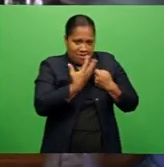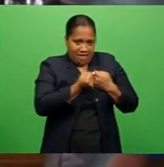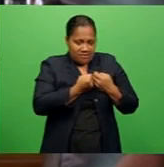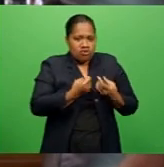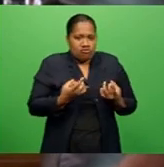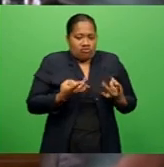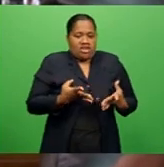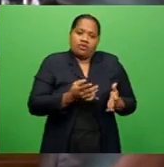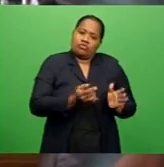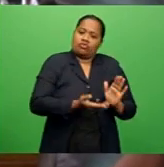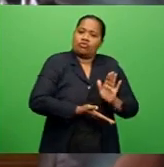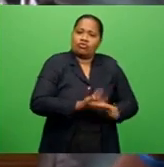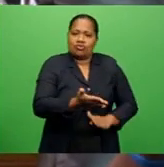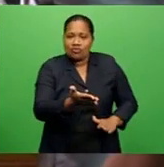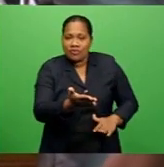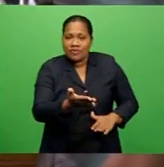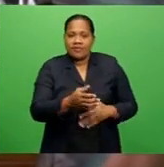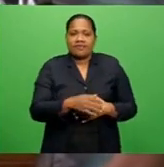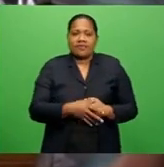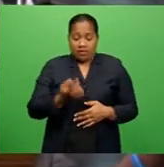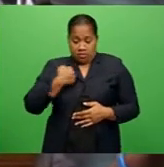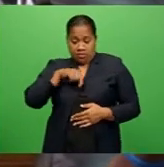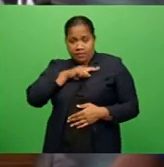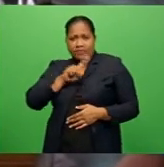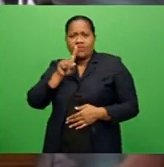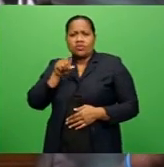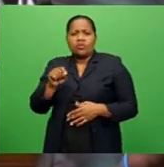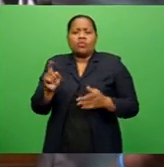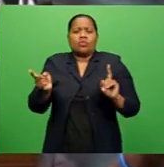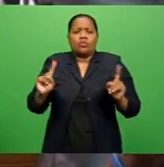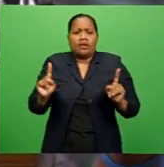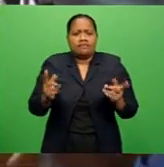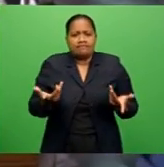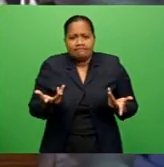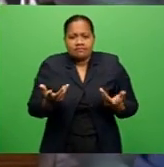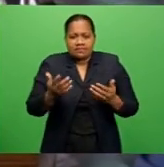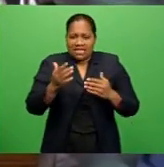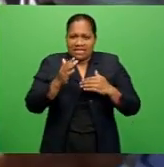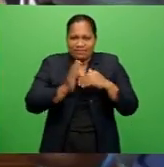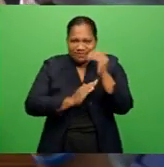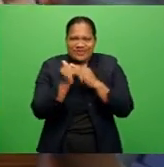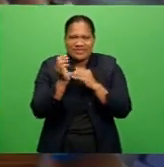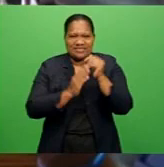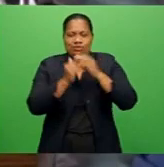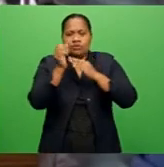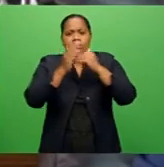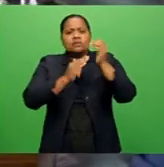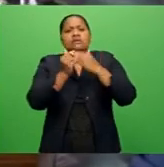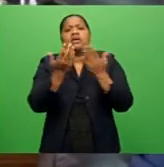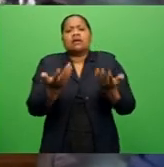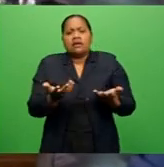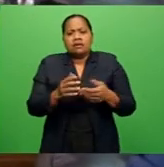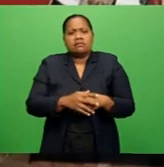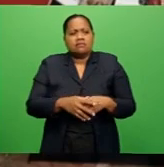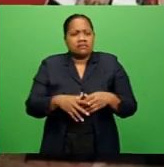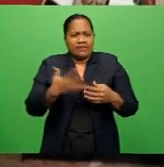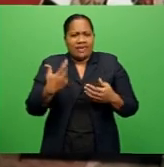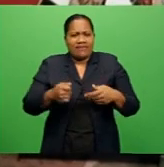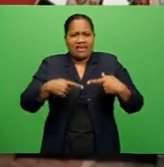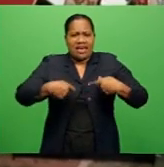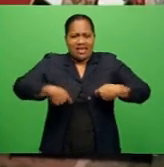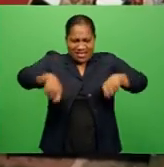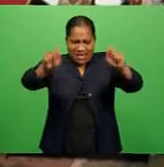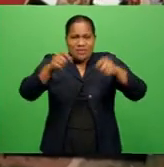across. Is for us to do temporary infrastructure, even with the use of the tarpaulins that we have.